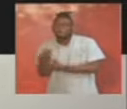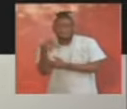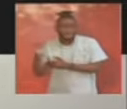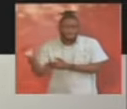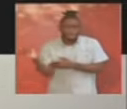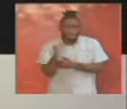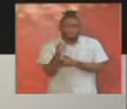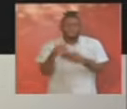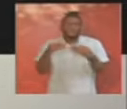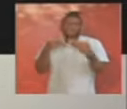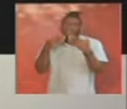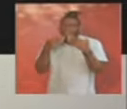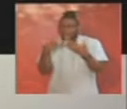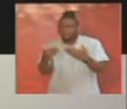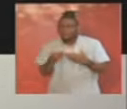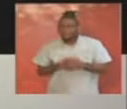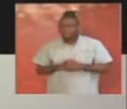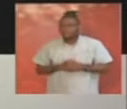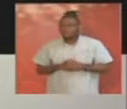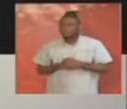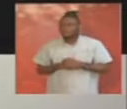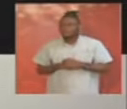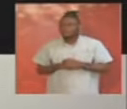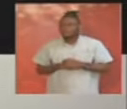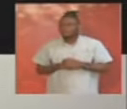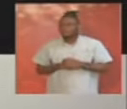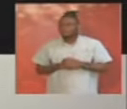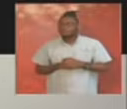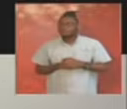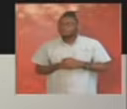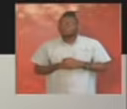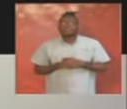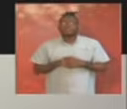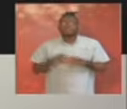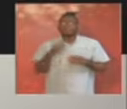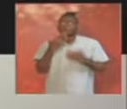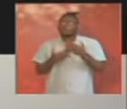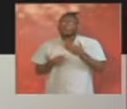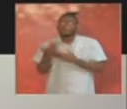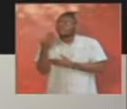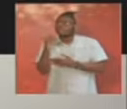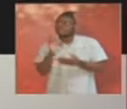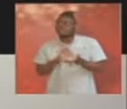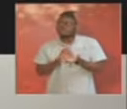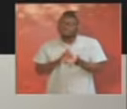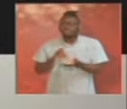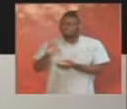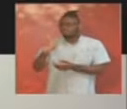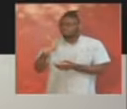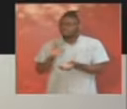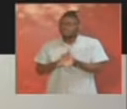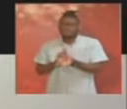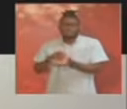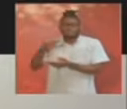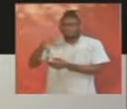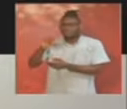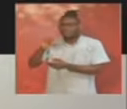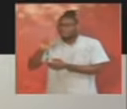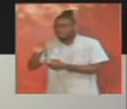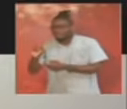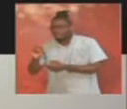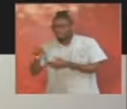you, Dr. Mitchell. Good morning, Ms. Alcantara, Dr. Richards, Dr. Hines, Dr. Hoyt, and the viewing and listening public of Trinidad